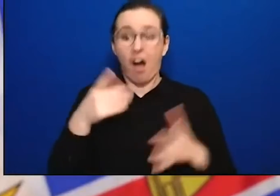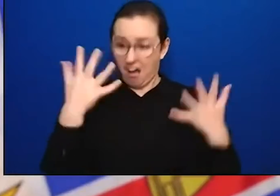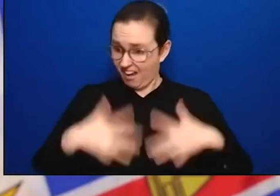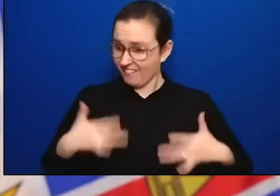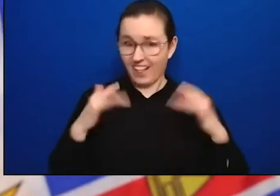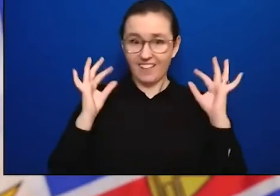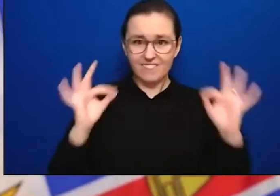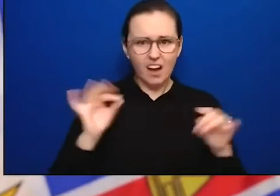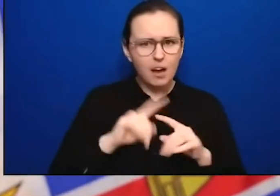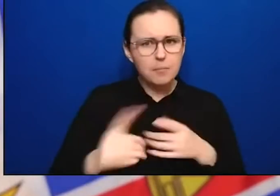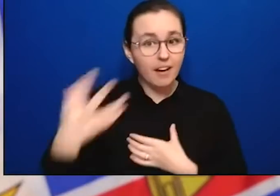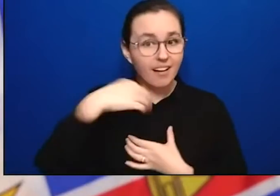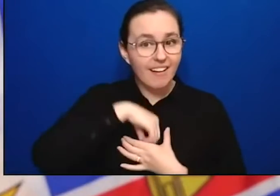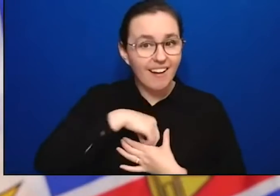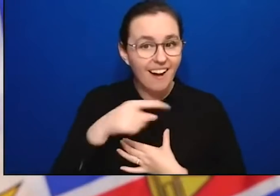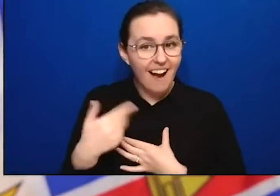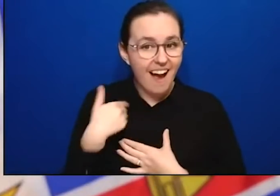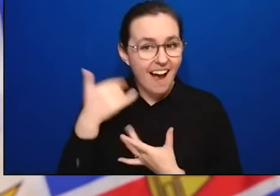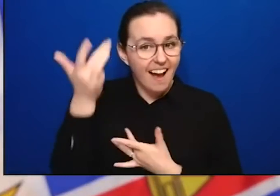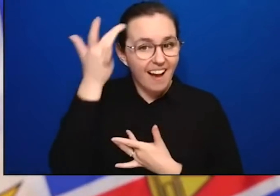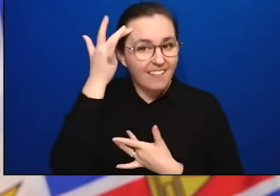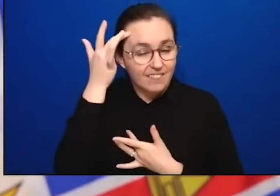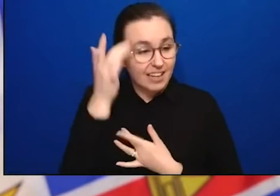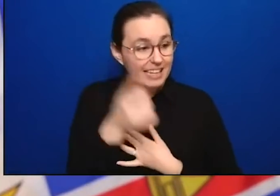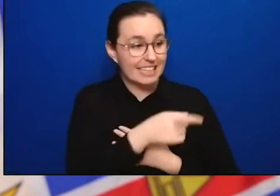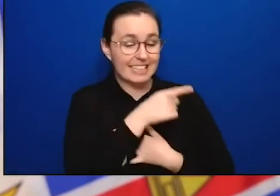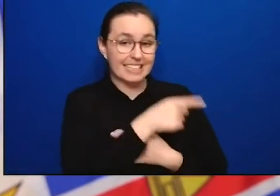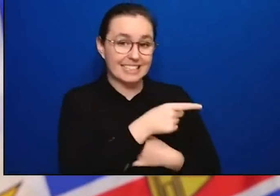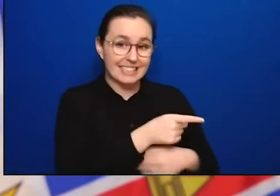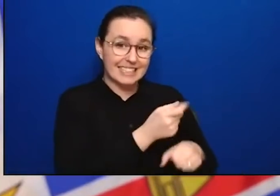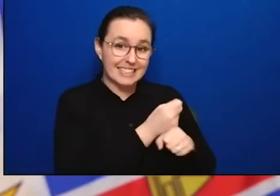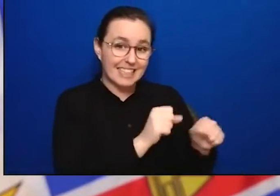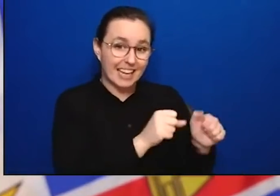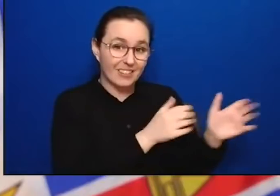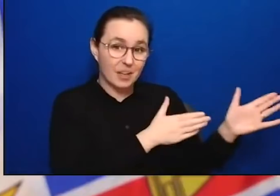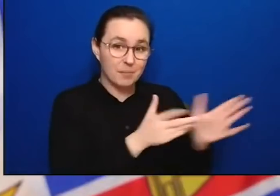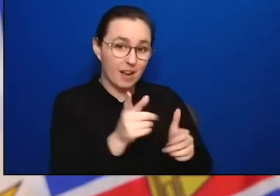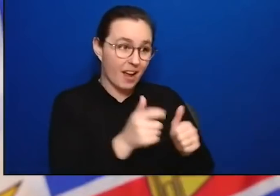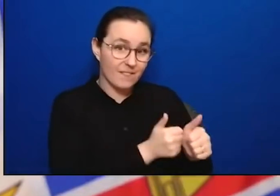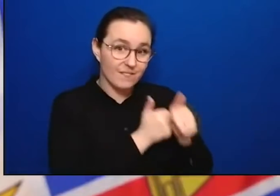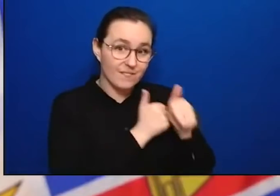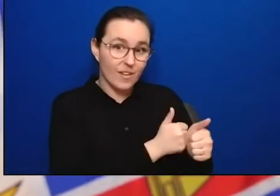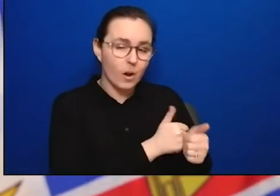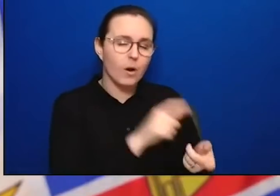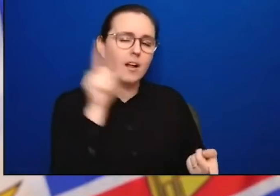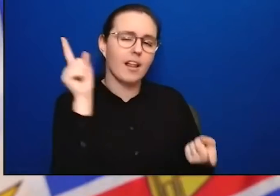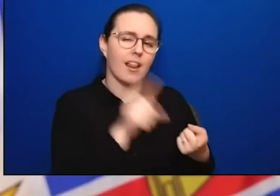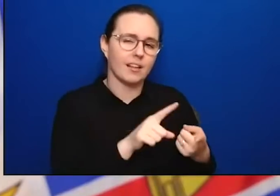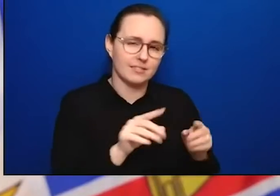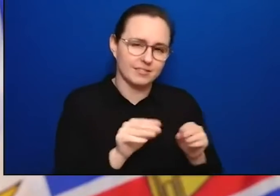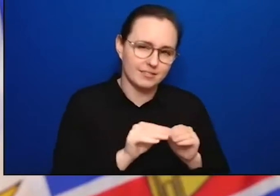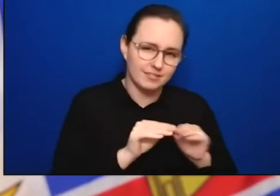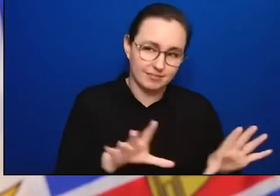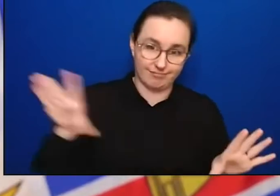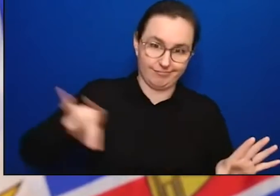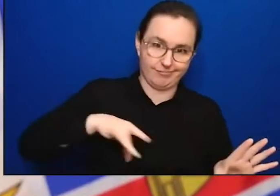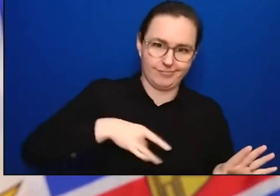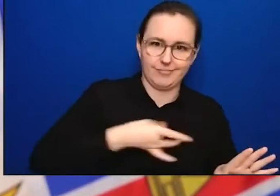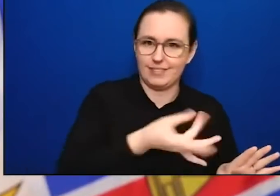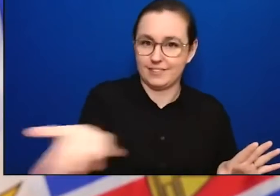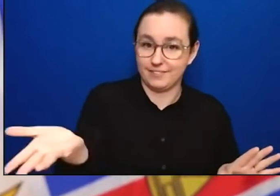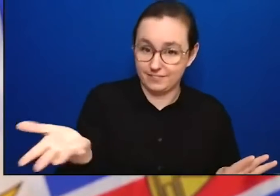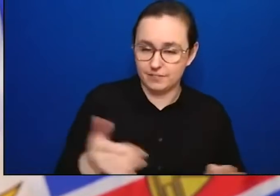asymptomatically. If we use the BC CDC symptom checker, which has now been updated, to help